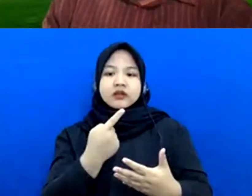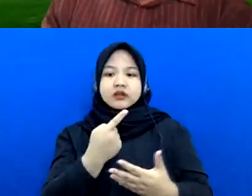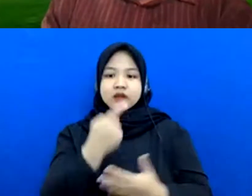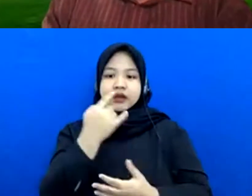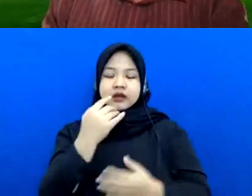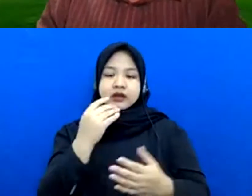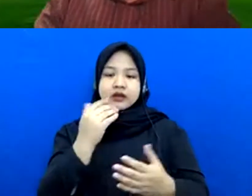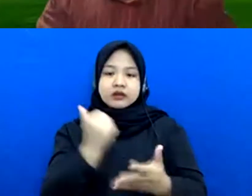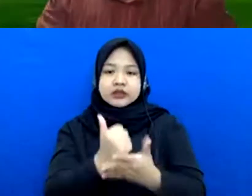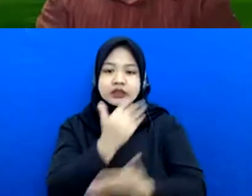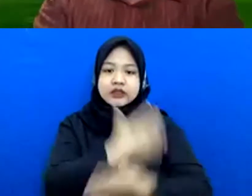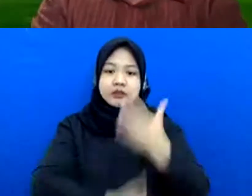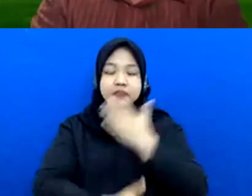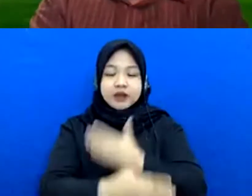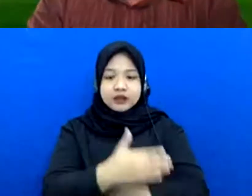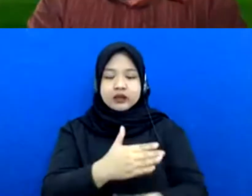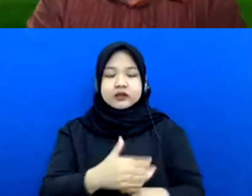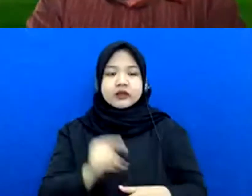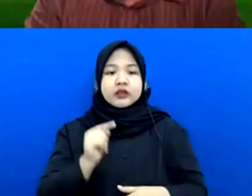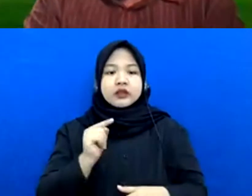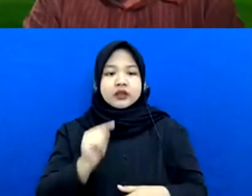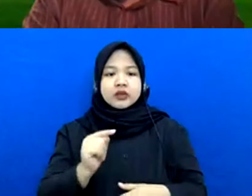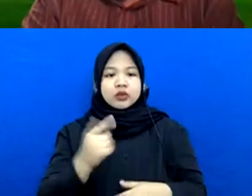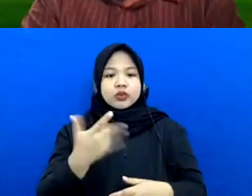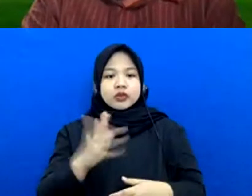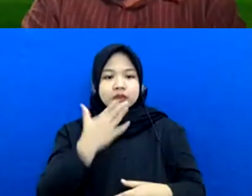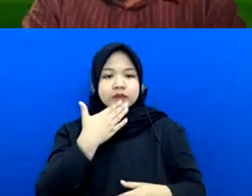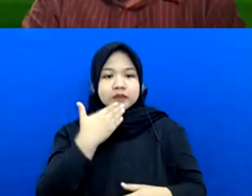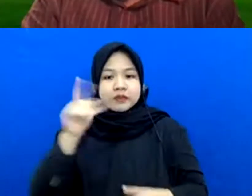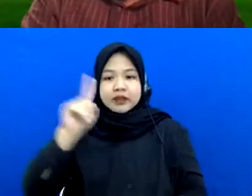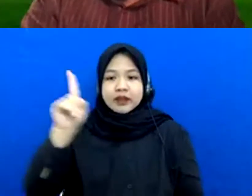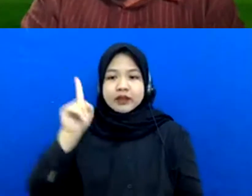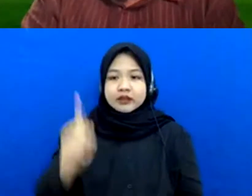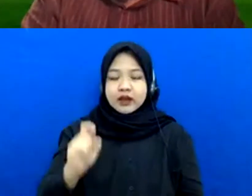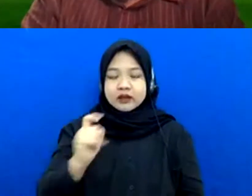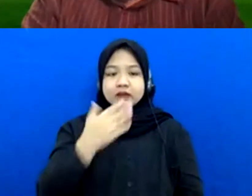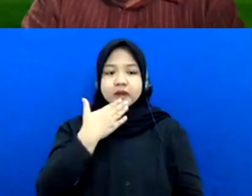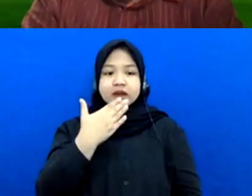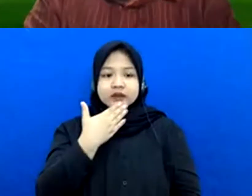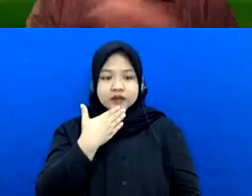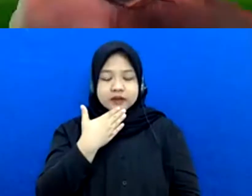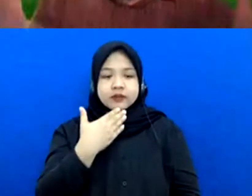It's not a very friendly question.